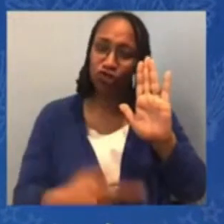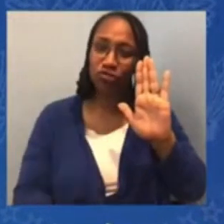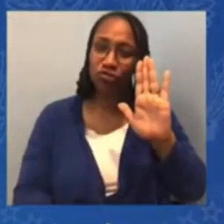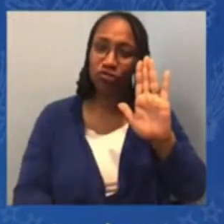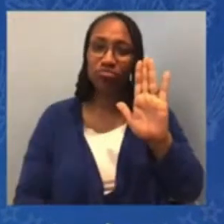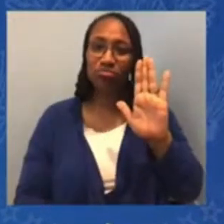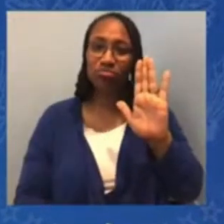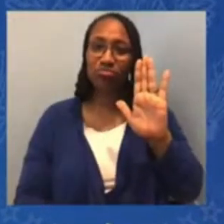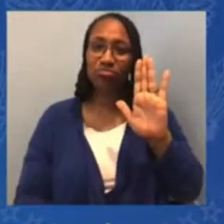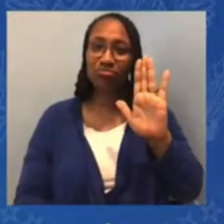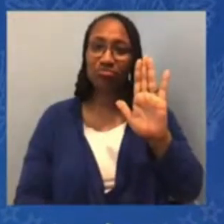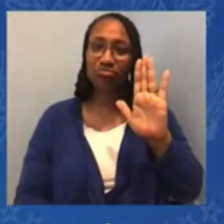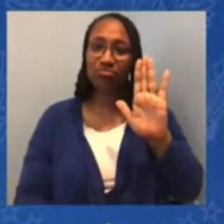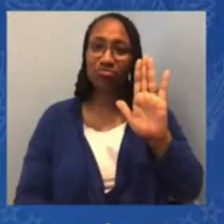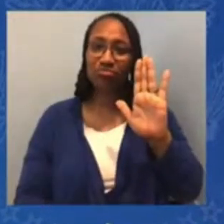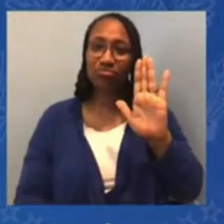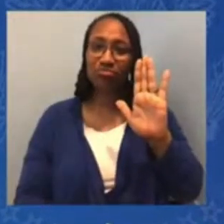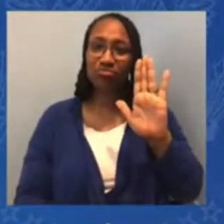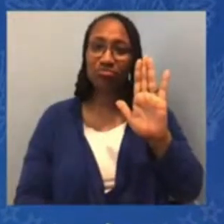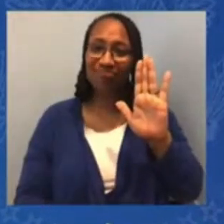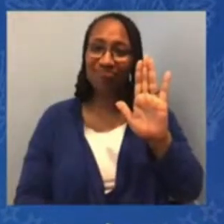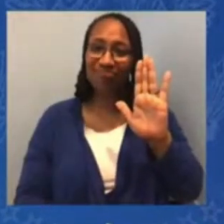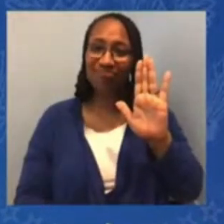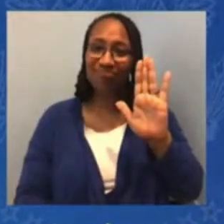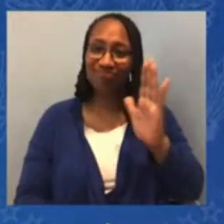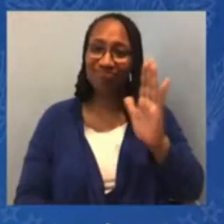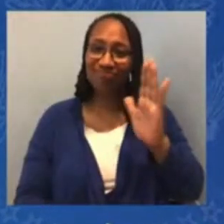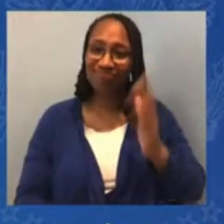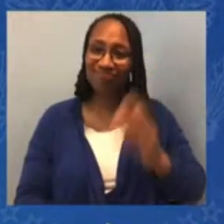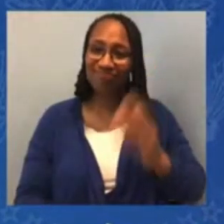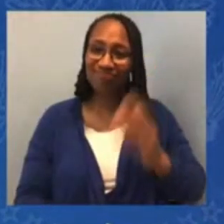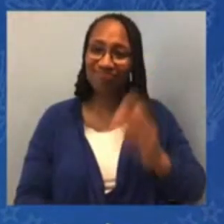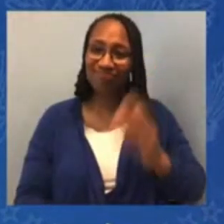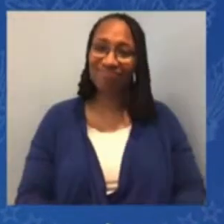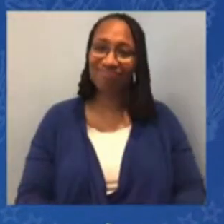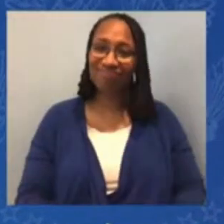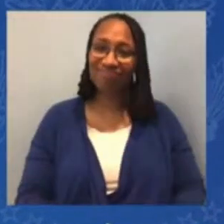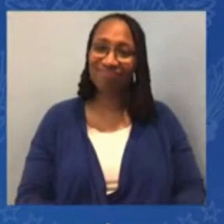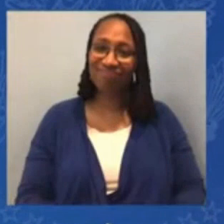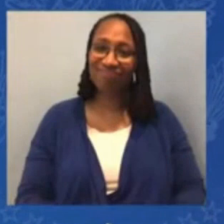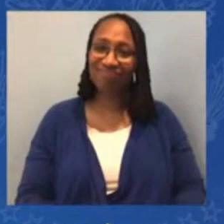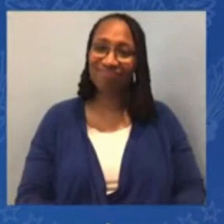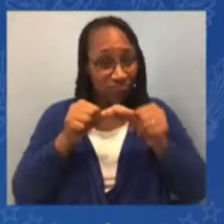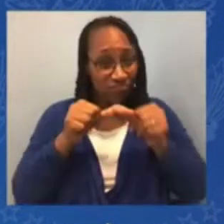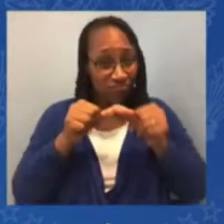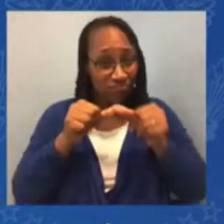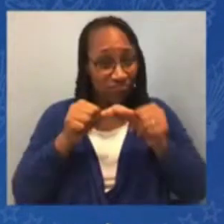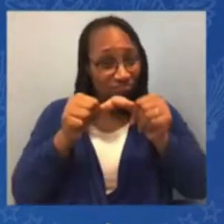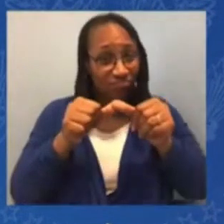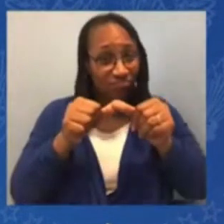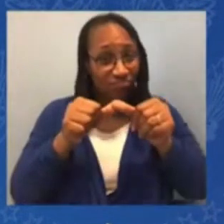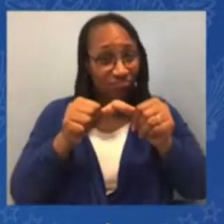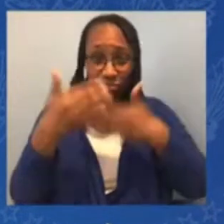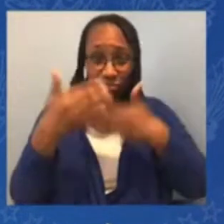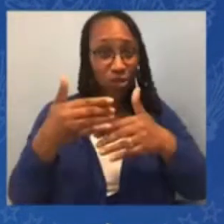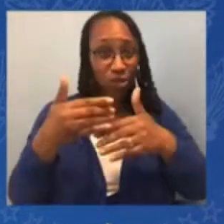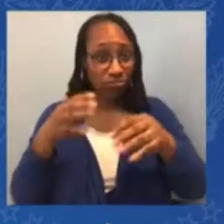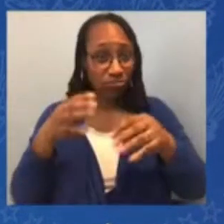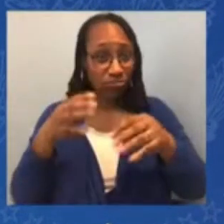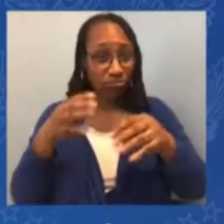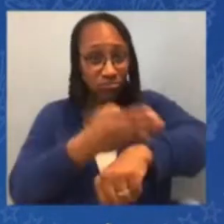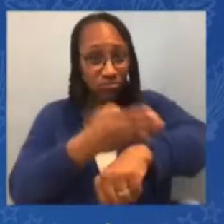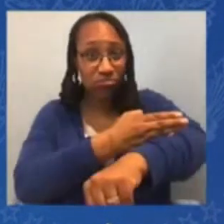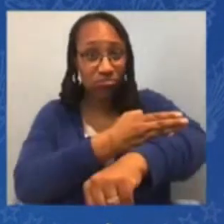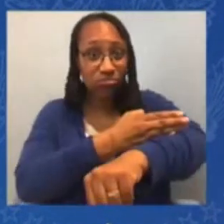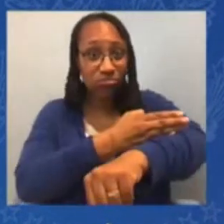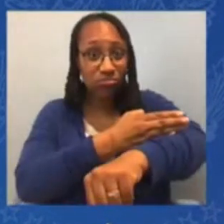are we ever going to make progress we need to make? I'm here to tell you, we cannot give up. We will not get there. I still remember